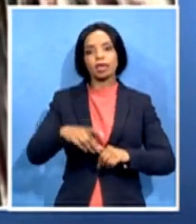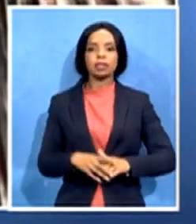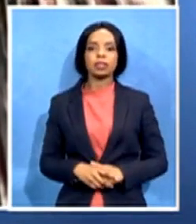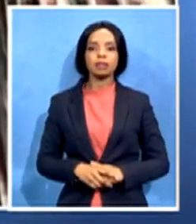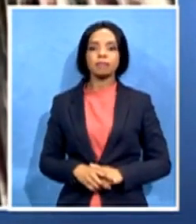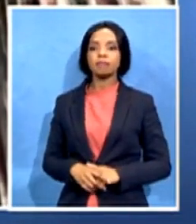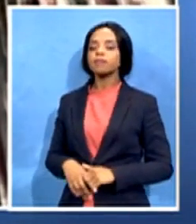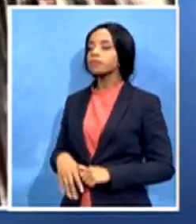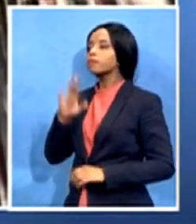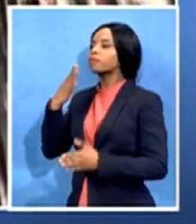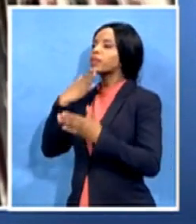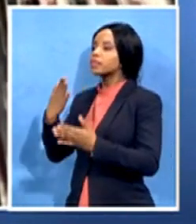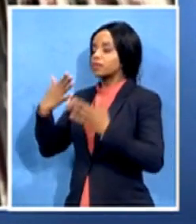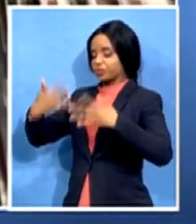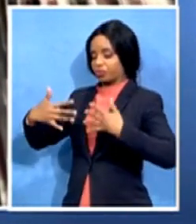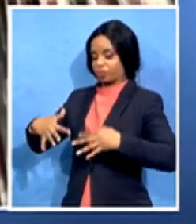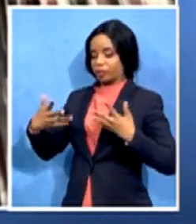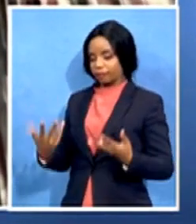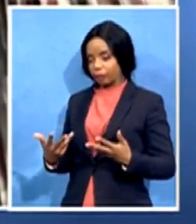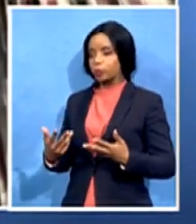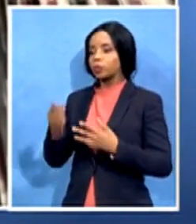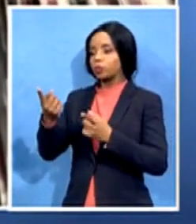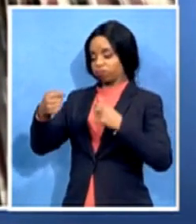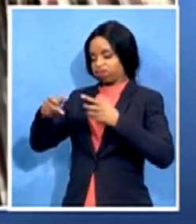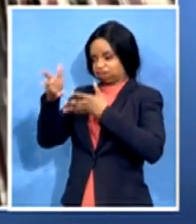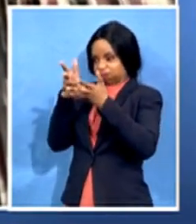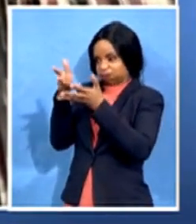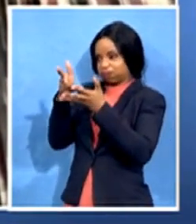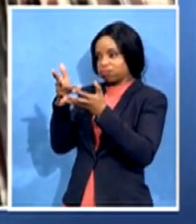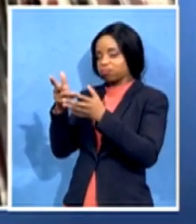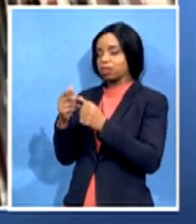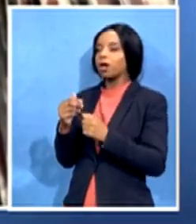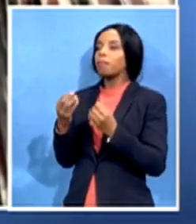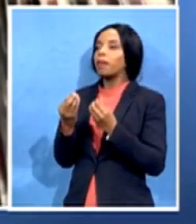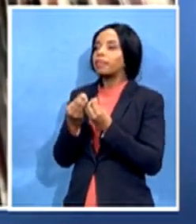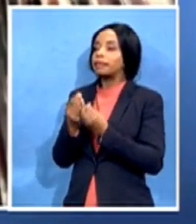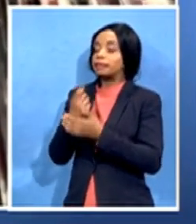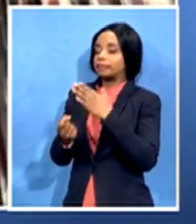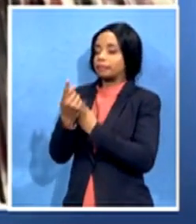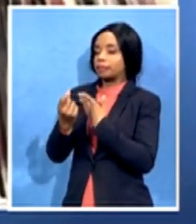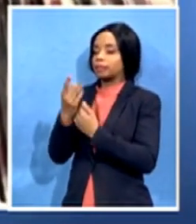or a take of what people are actually going through there. Thank you very much. Be well. Thank you very much.